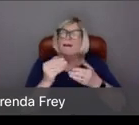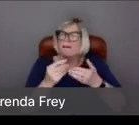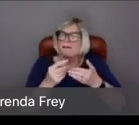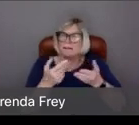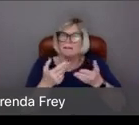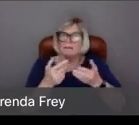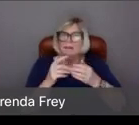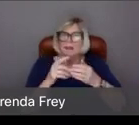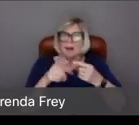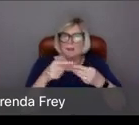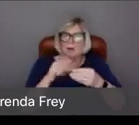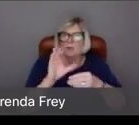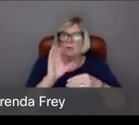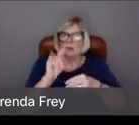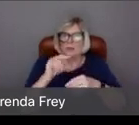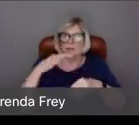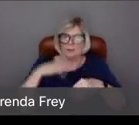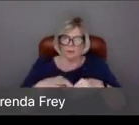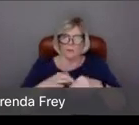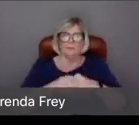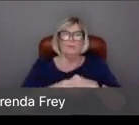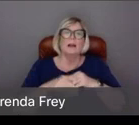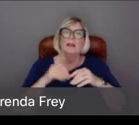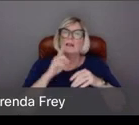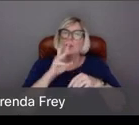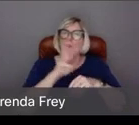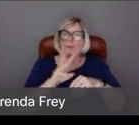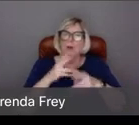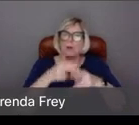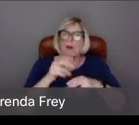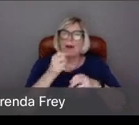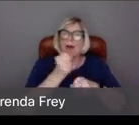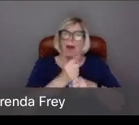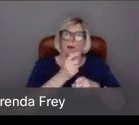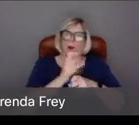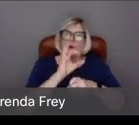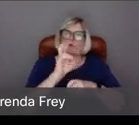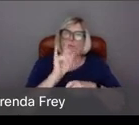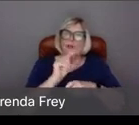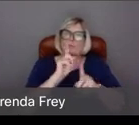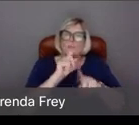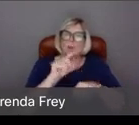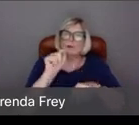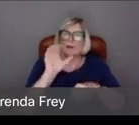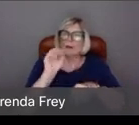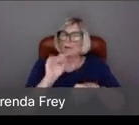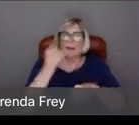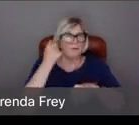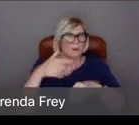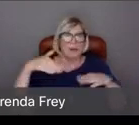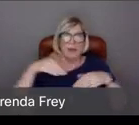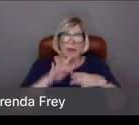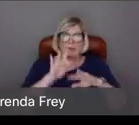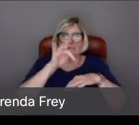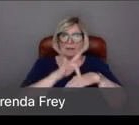and we'll help you dissect that in a little bit. But there's a website called annualcreditreport.com. And if you haven't been there,